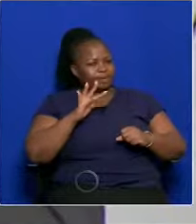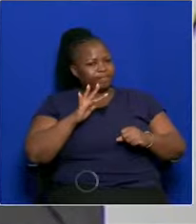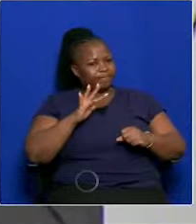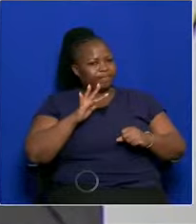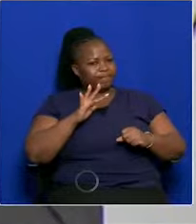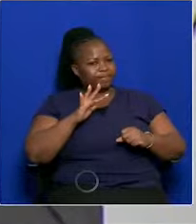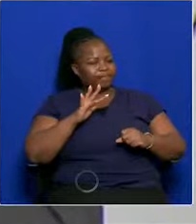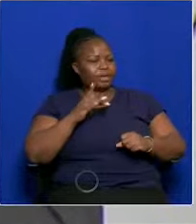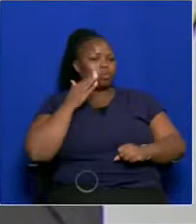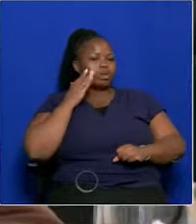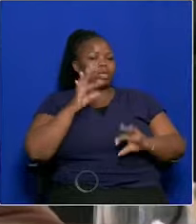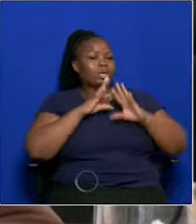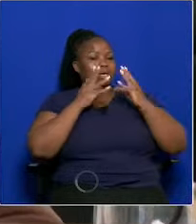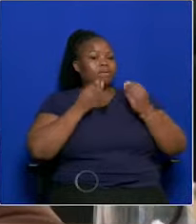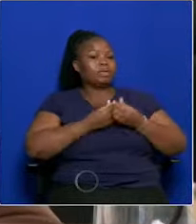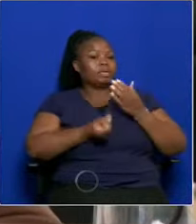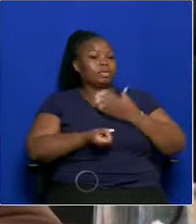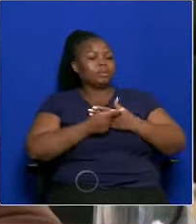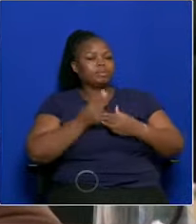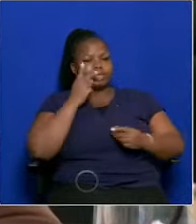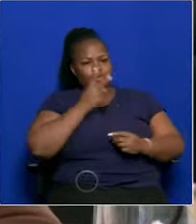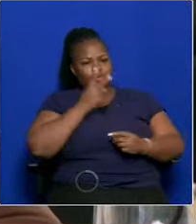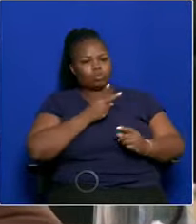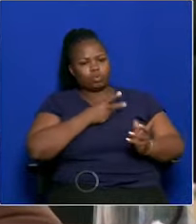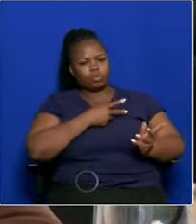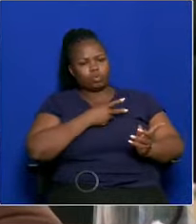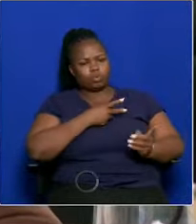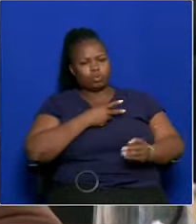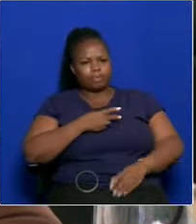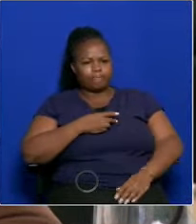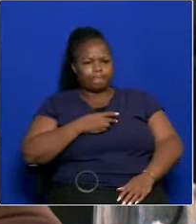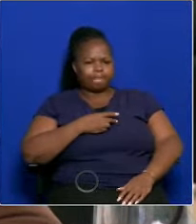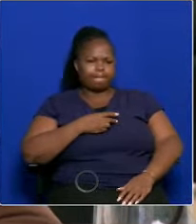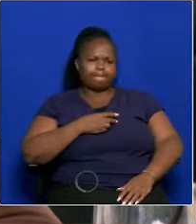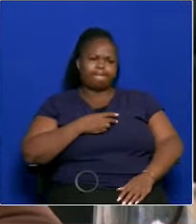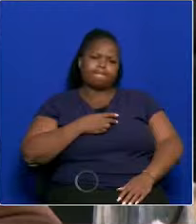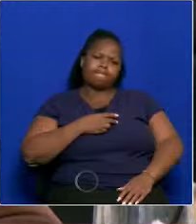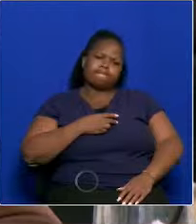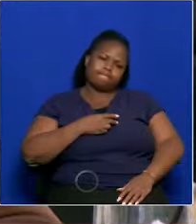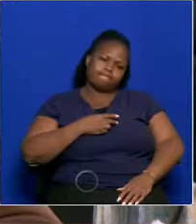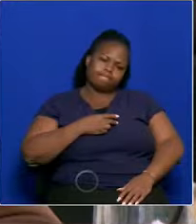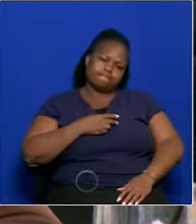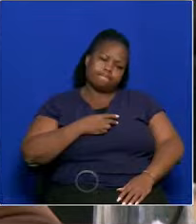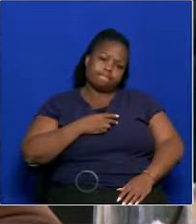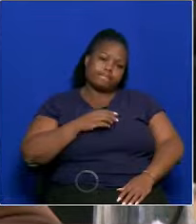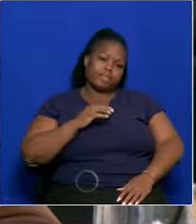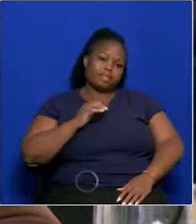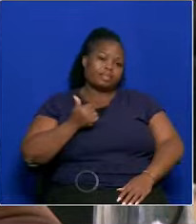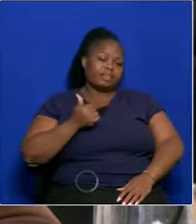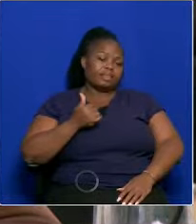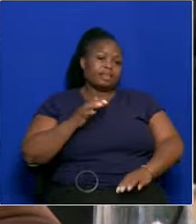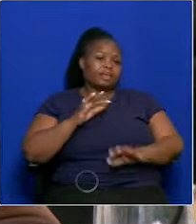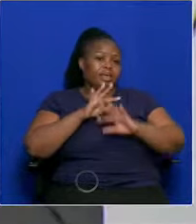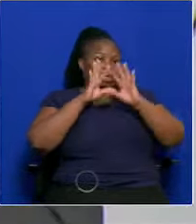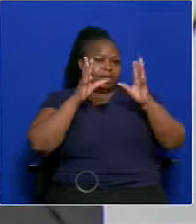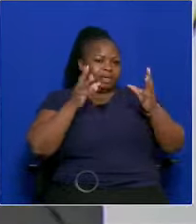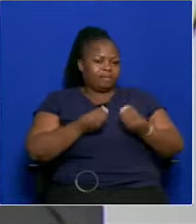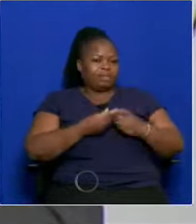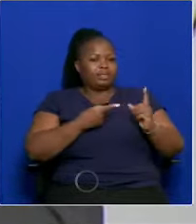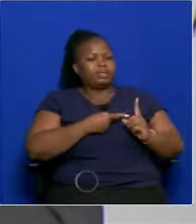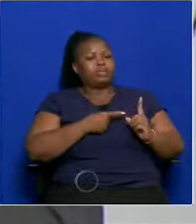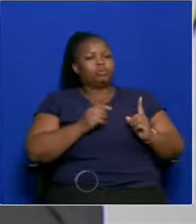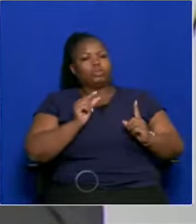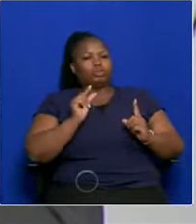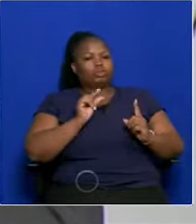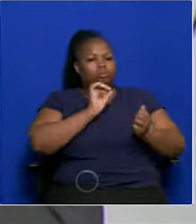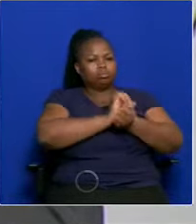out. By then, General, that was when everything had come to head and he was getting arrested. Exactly. I